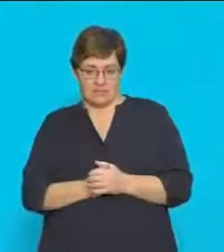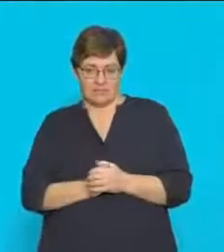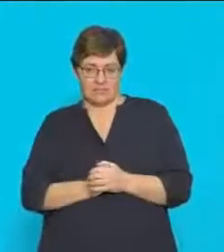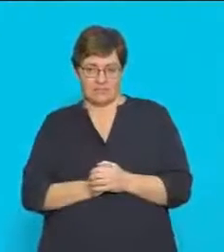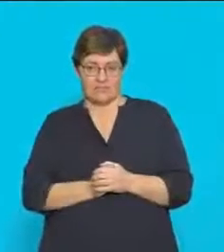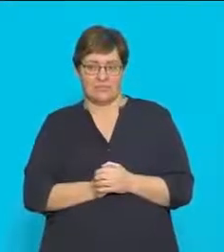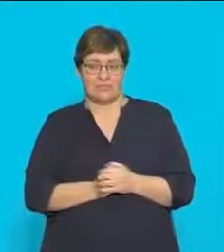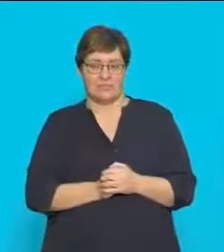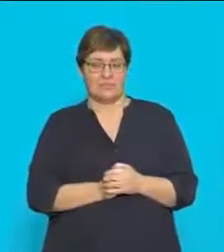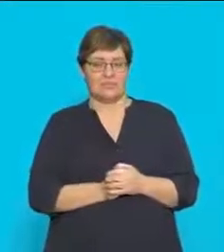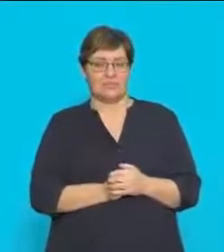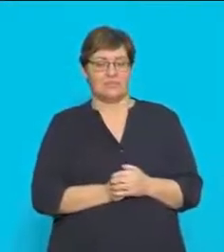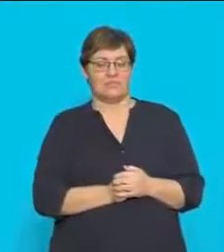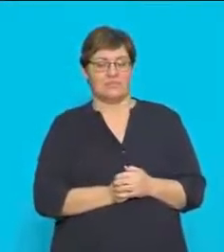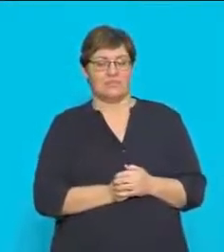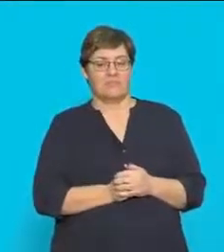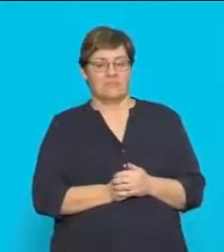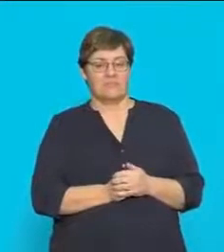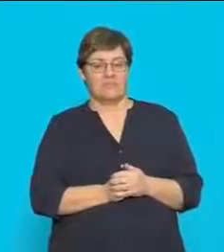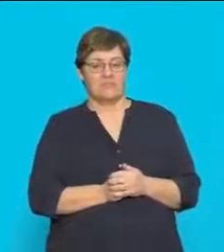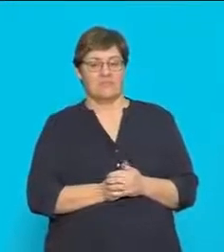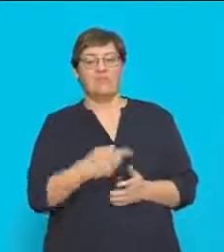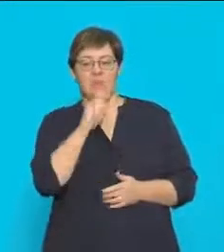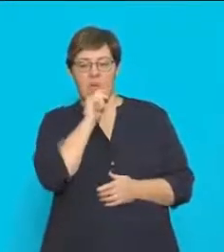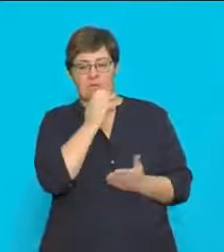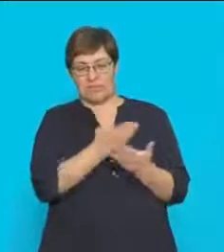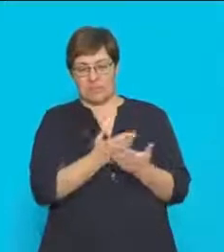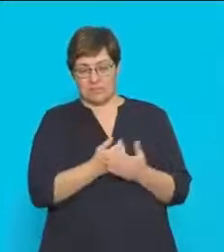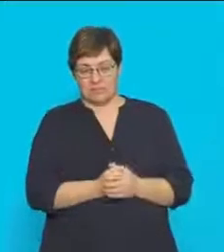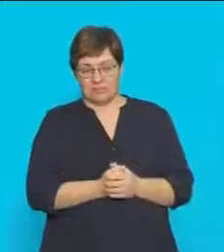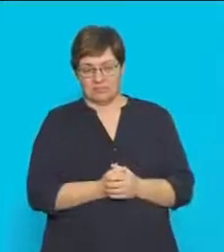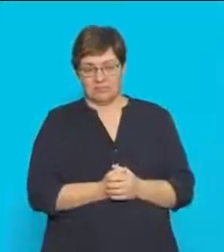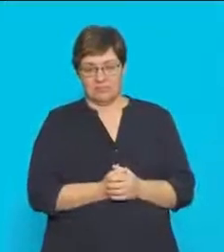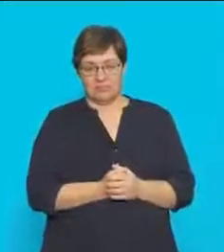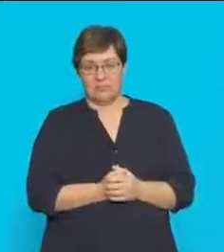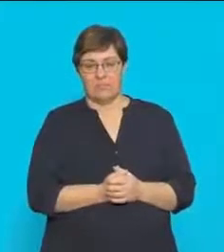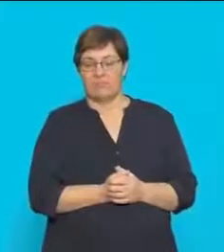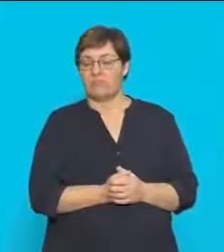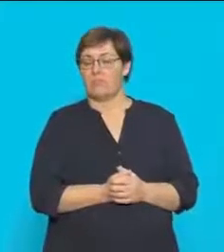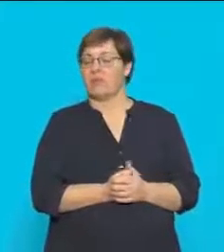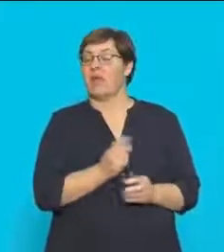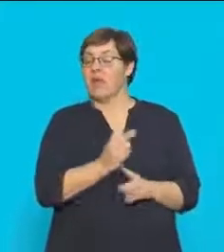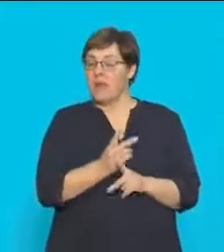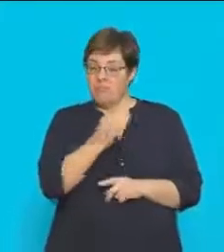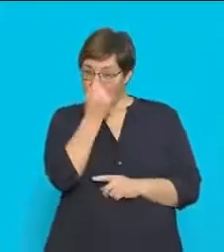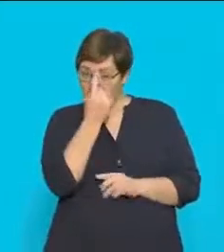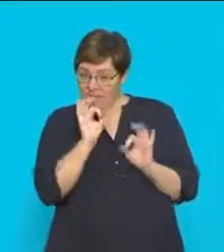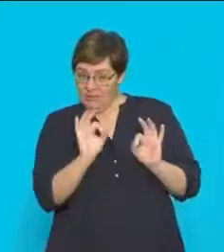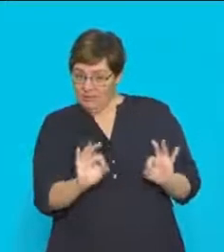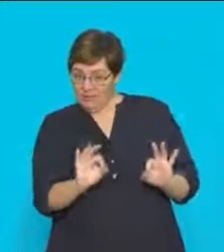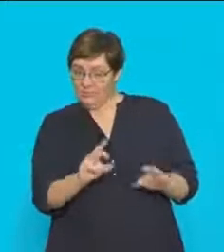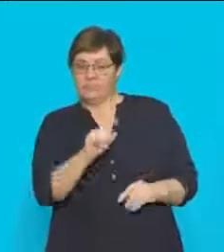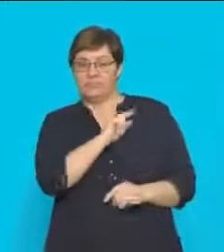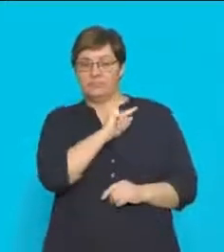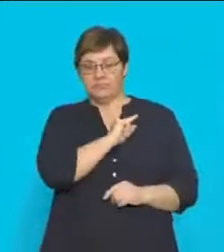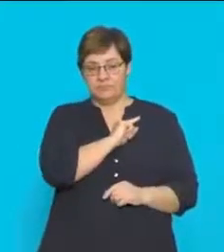B and sine B. So that's the two that we are going to use. So again, let's just make sure we understand this.